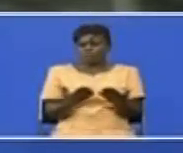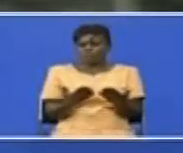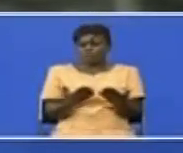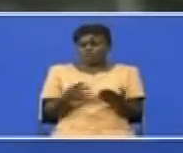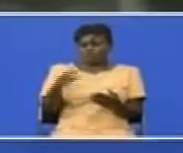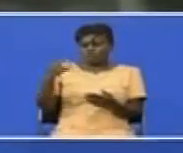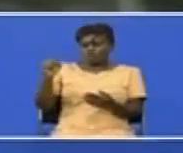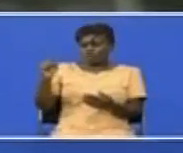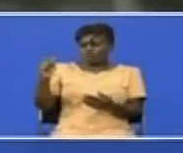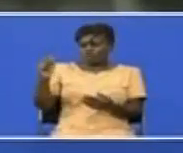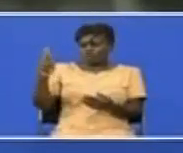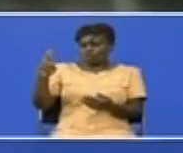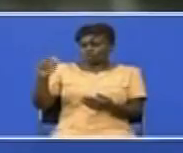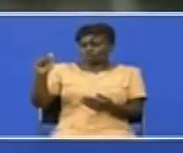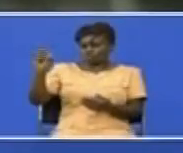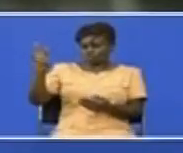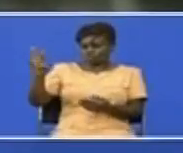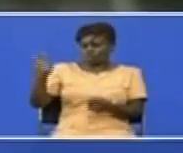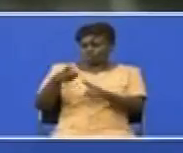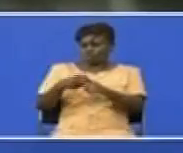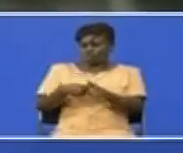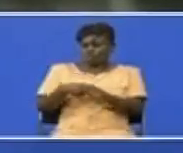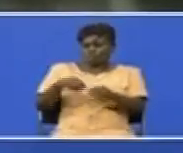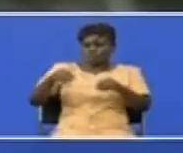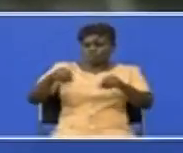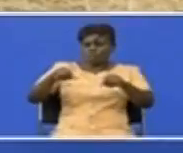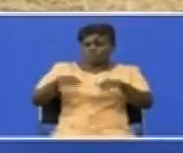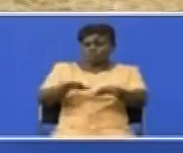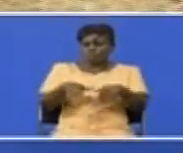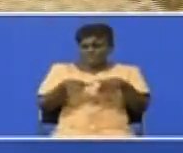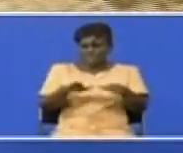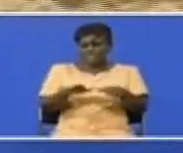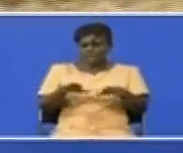called straw that is produced from either wheat or rice straw.